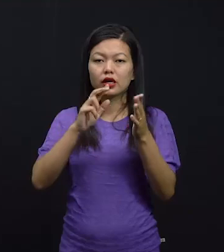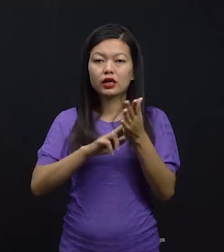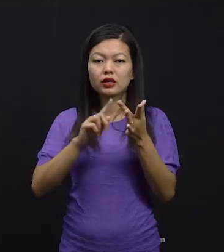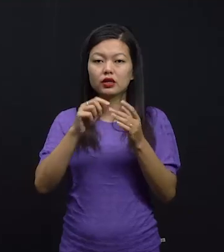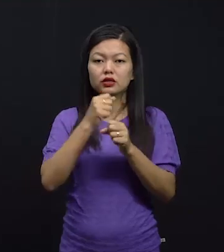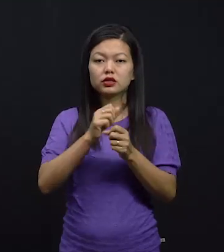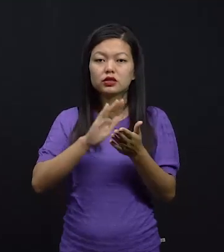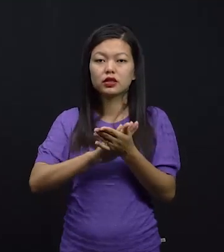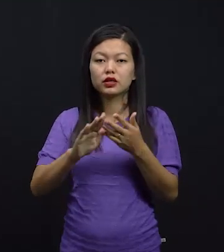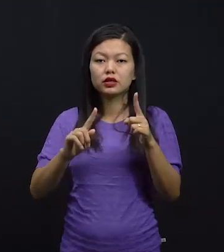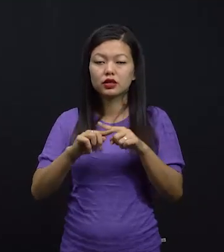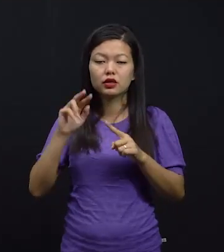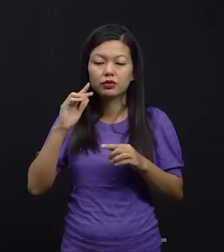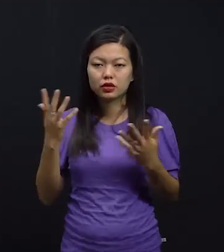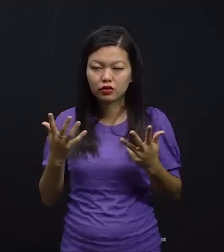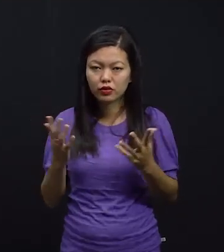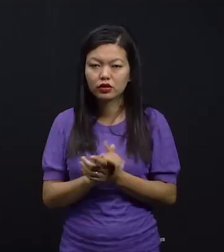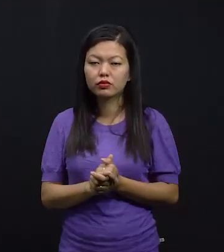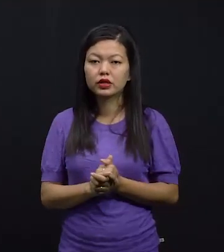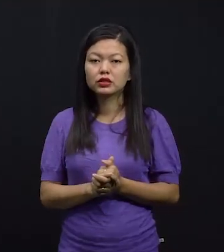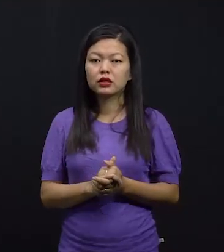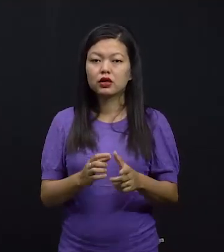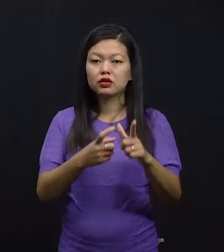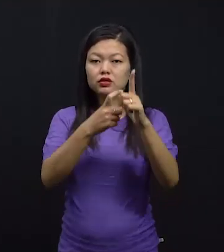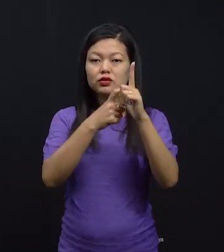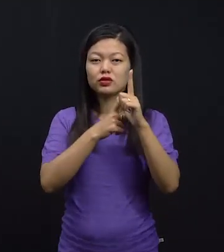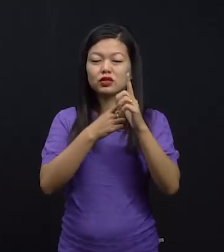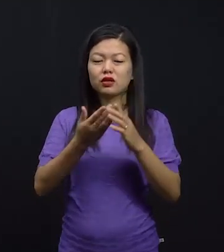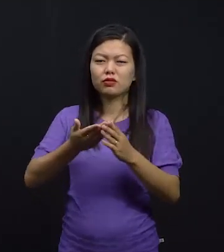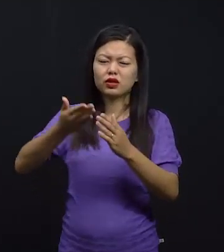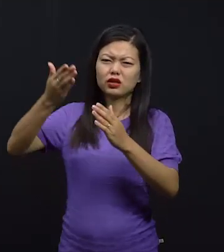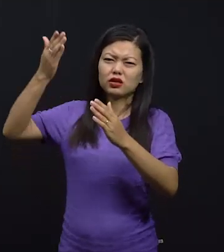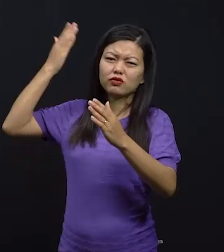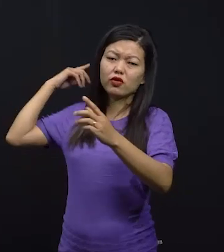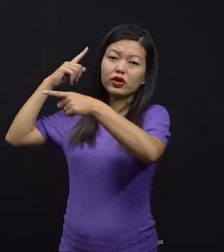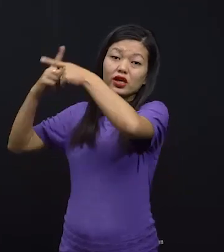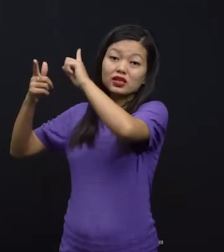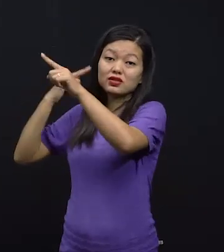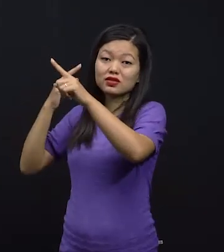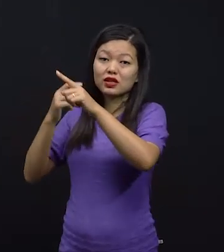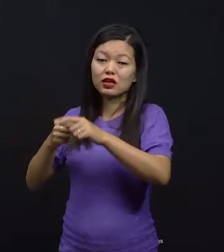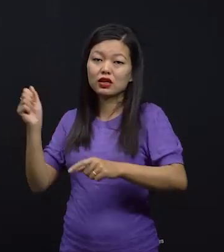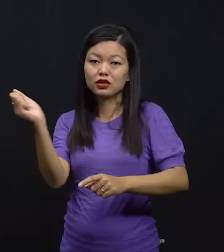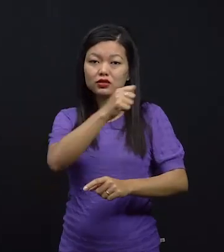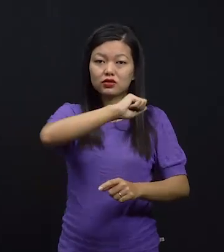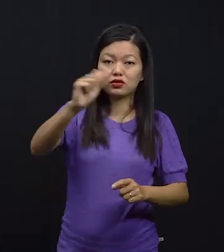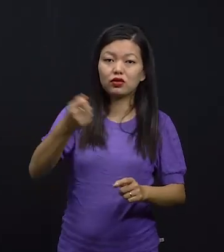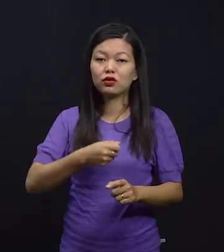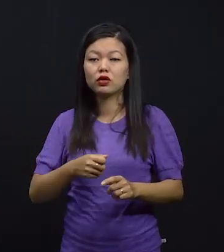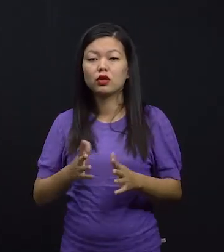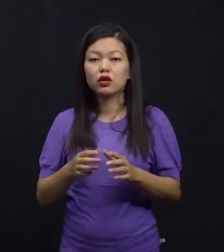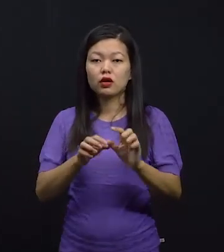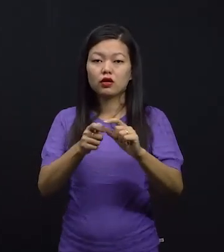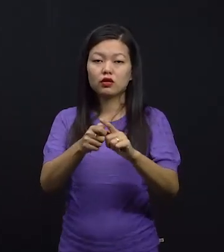but when you read stories from the earlier years, you will see the qualities of a knight. And a knight is usually